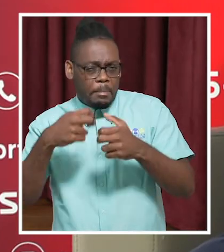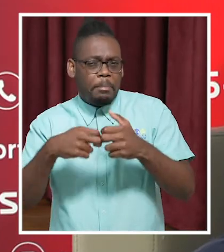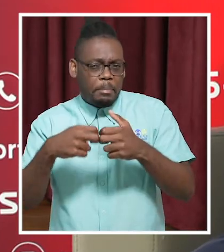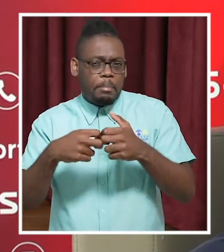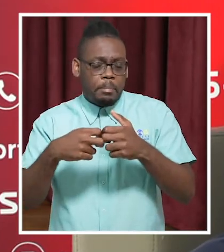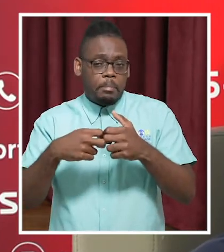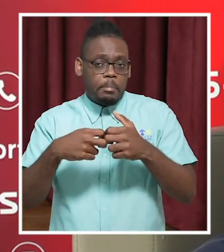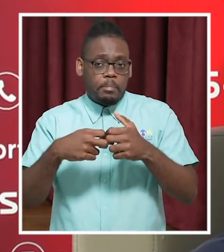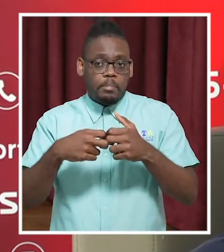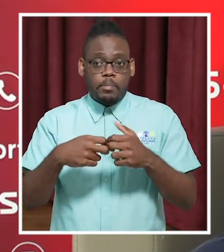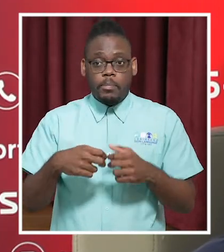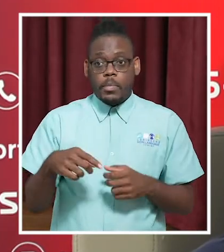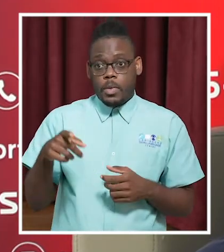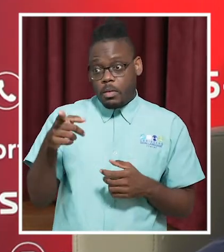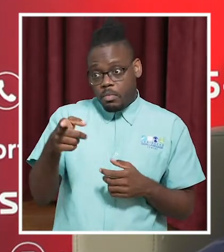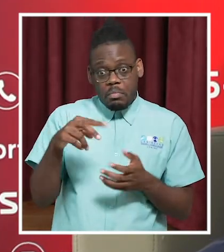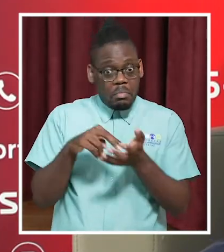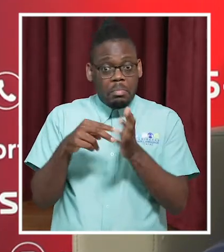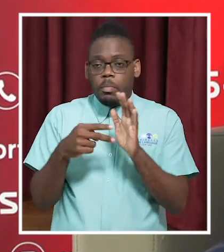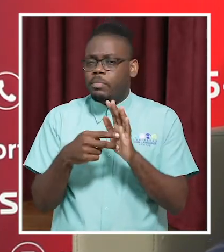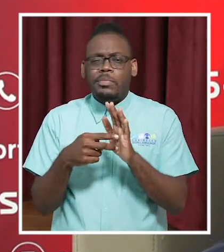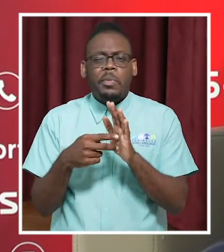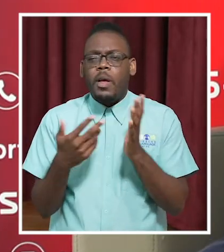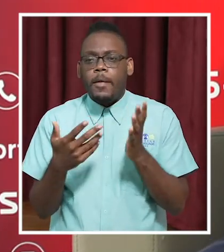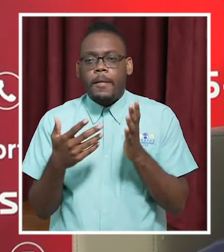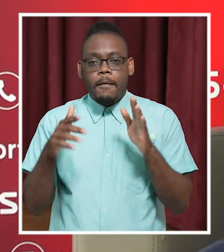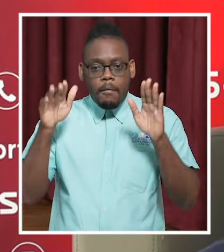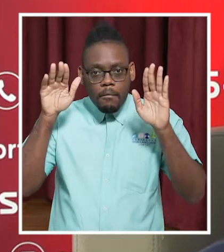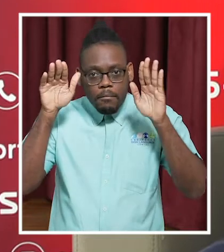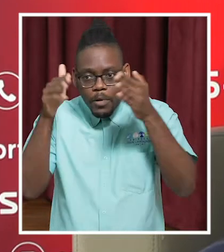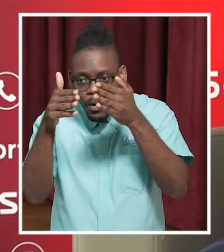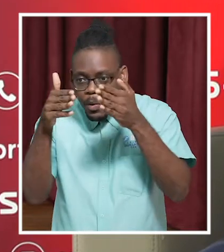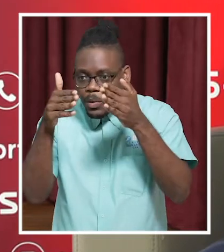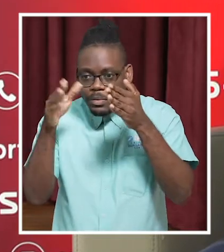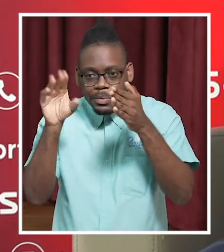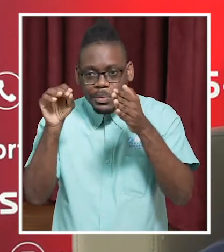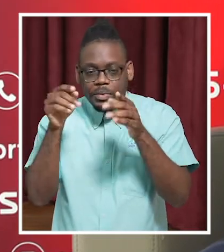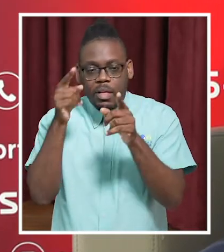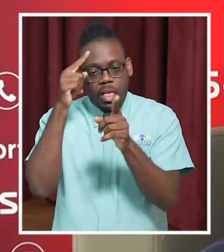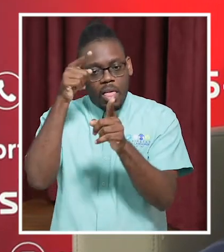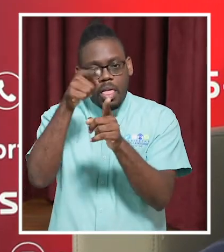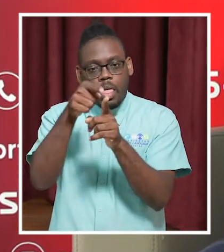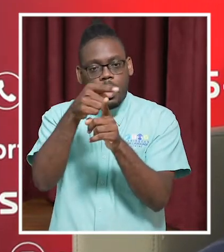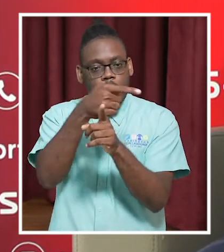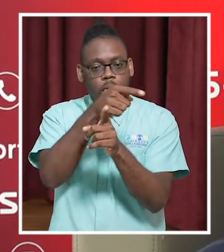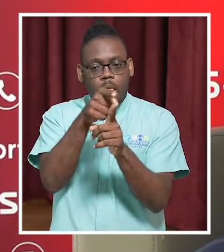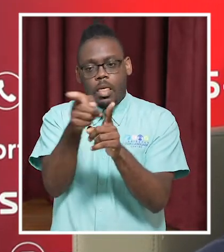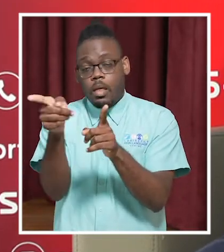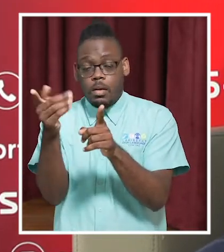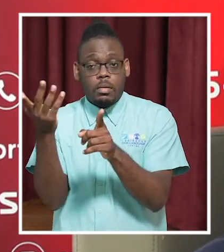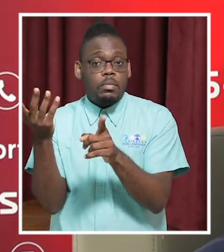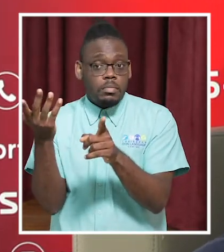represent attention deficit hyperactivity disorder. And as that